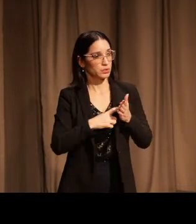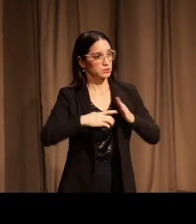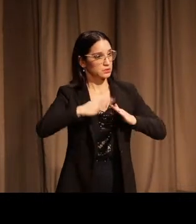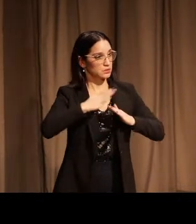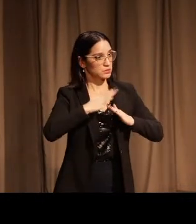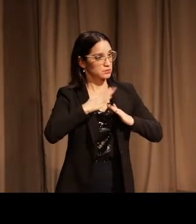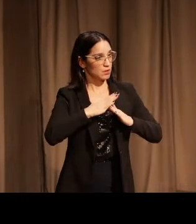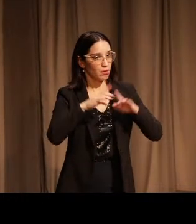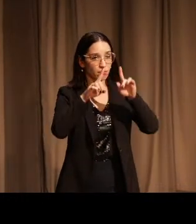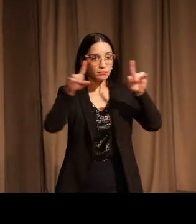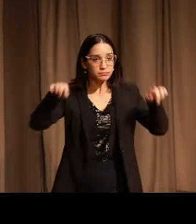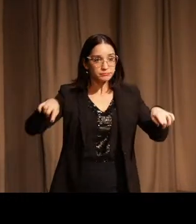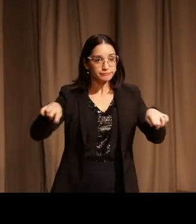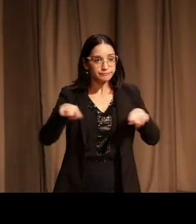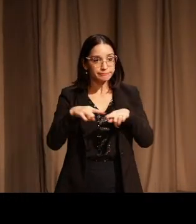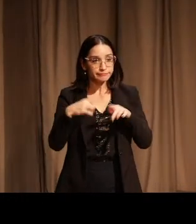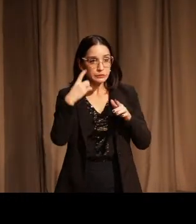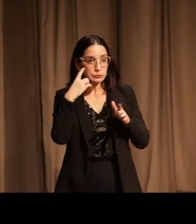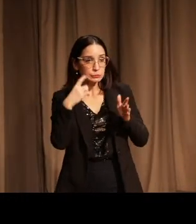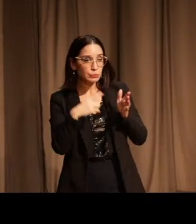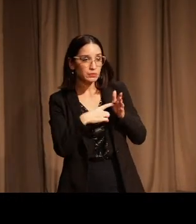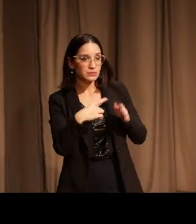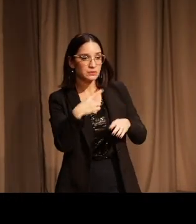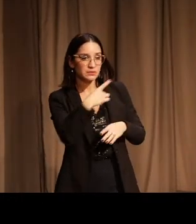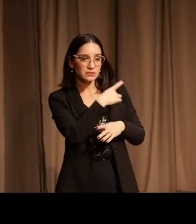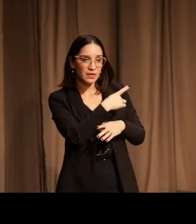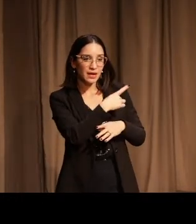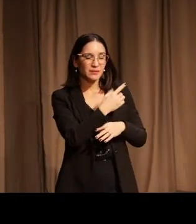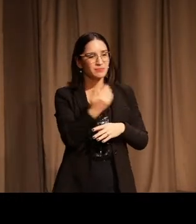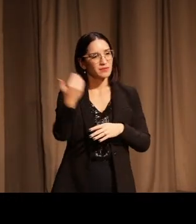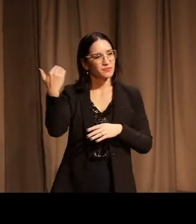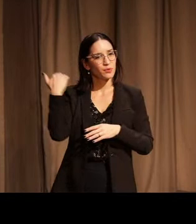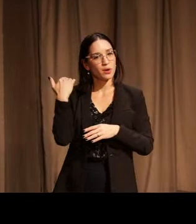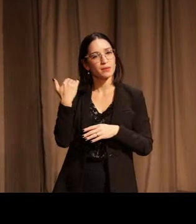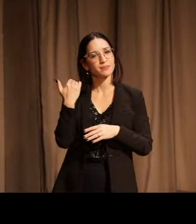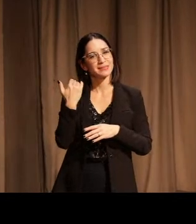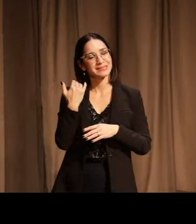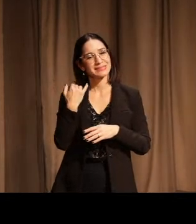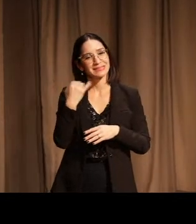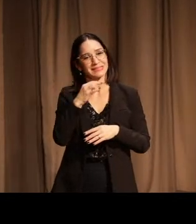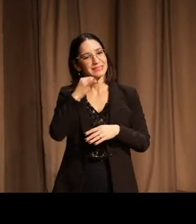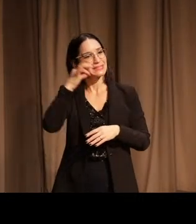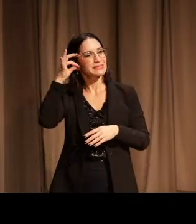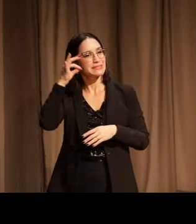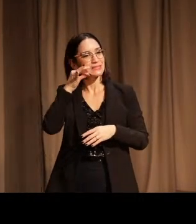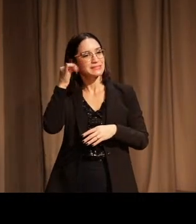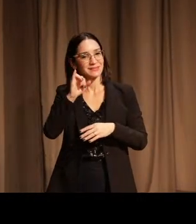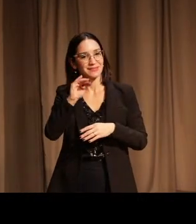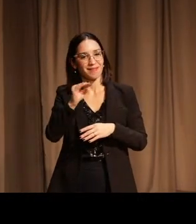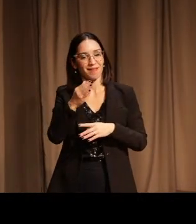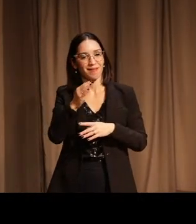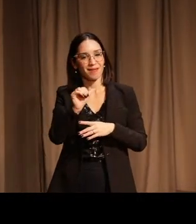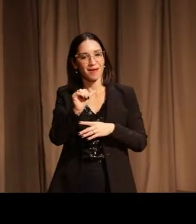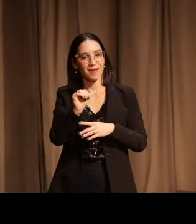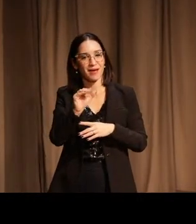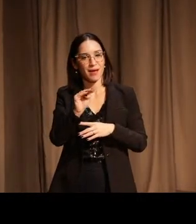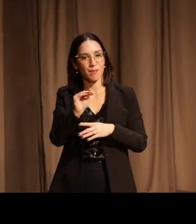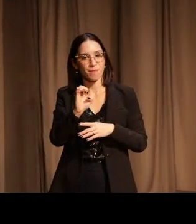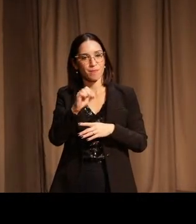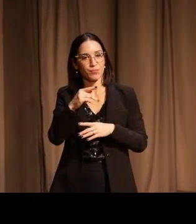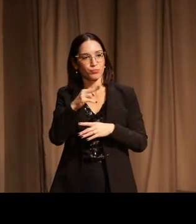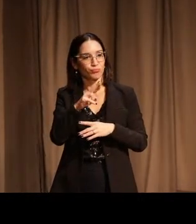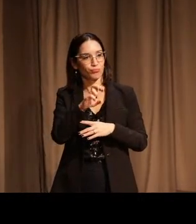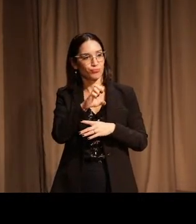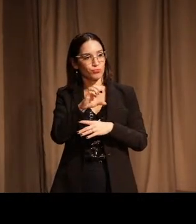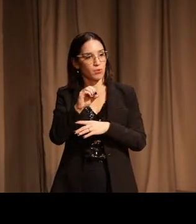Tupac Amaru, who was the last Inca emperor in front of Wheel of Fortune. I chose to paint him